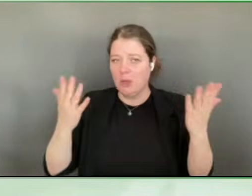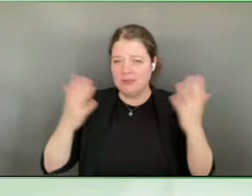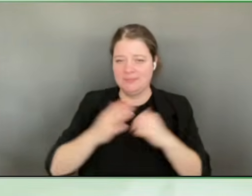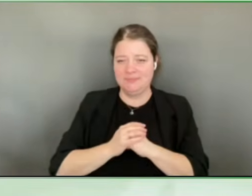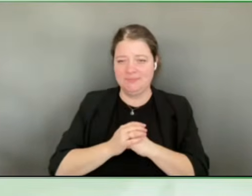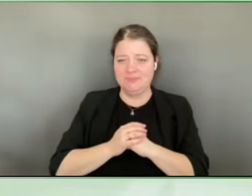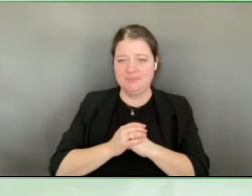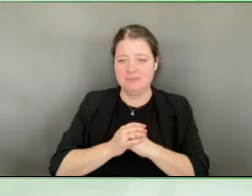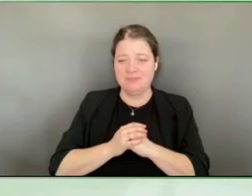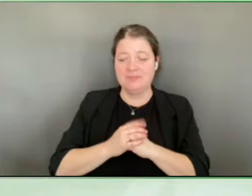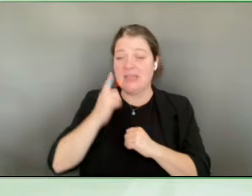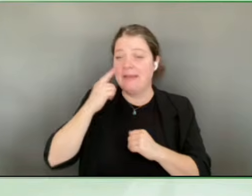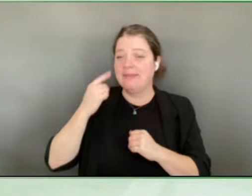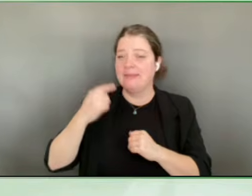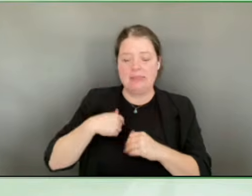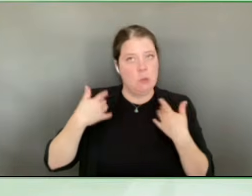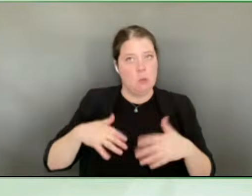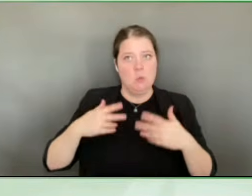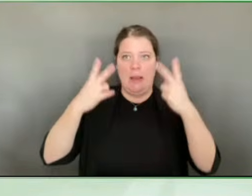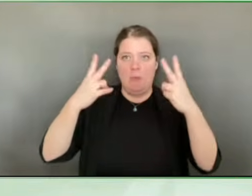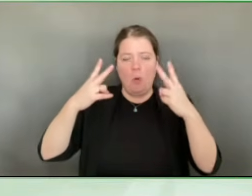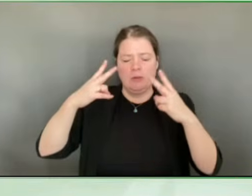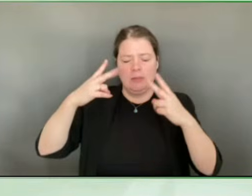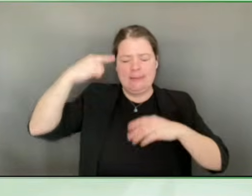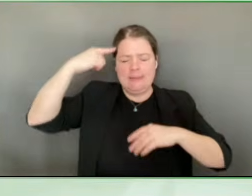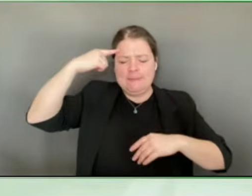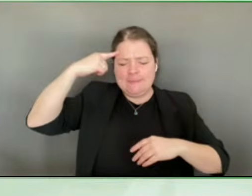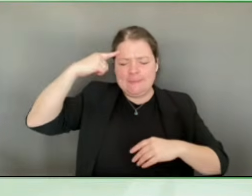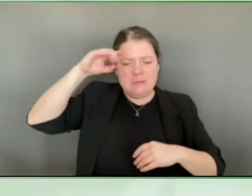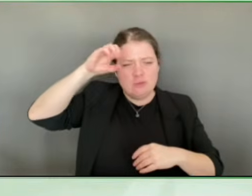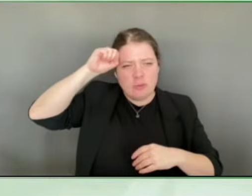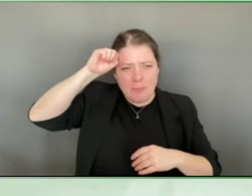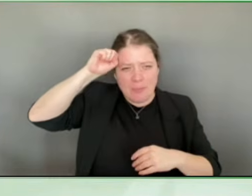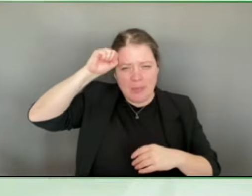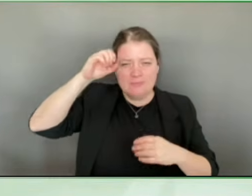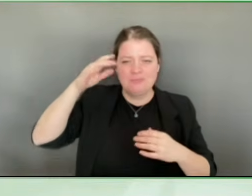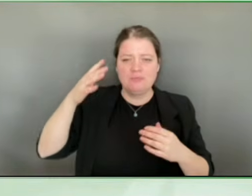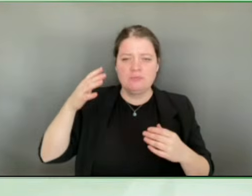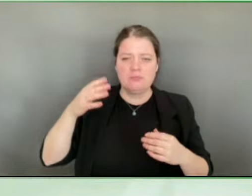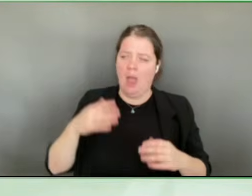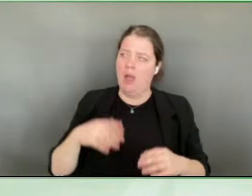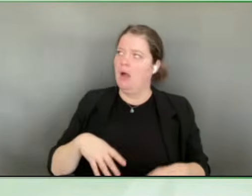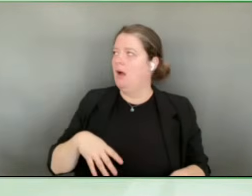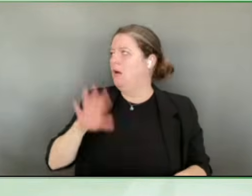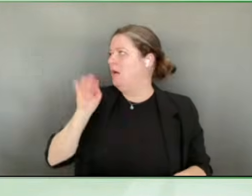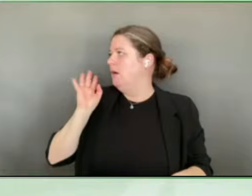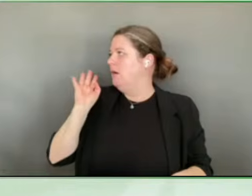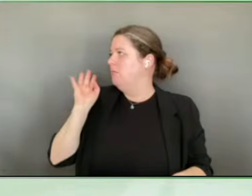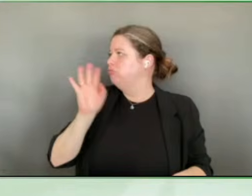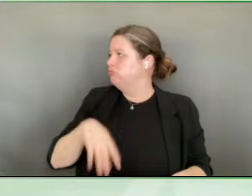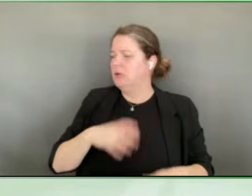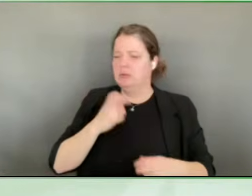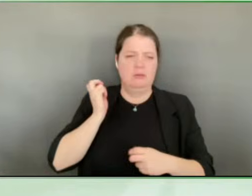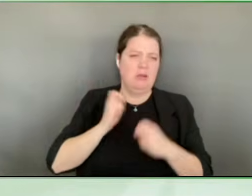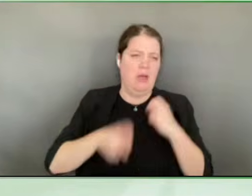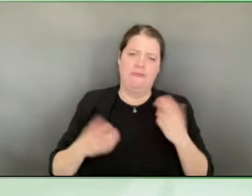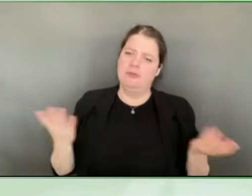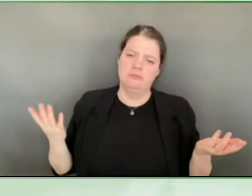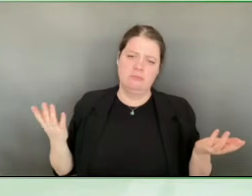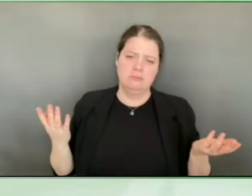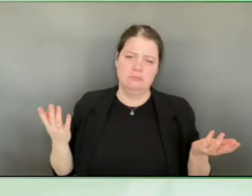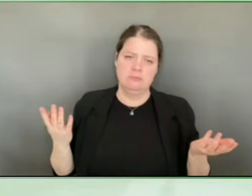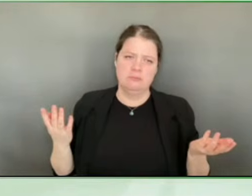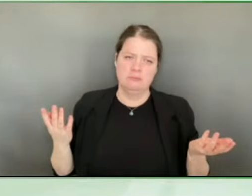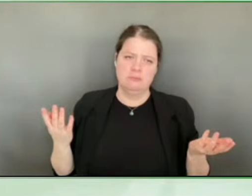to remember is to not think, oh, it's too difficult. I don't know, it would cost too